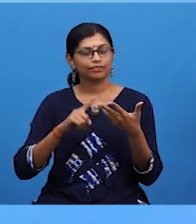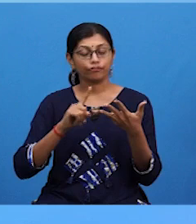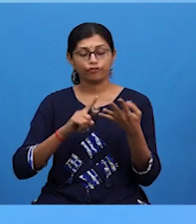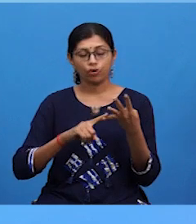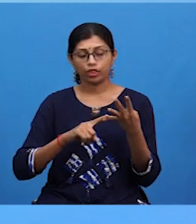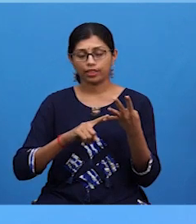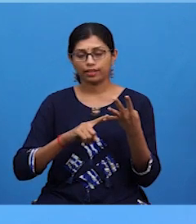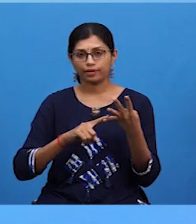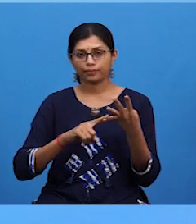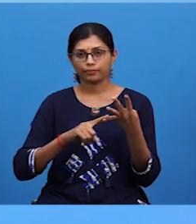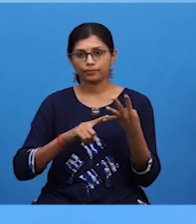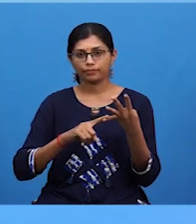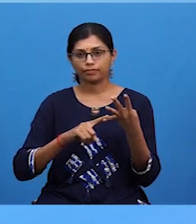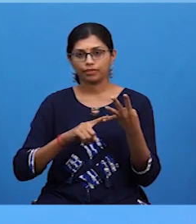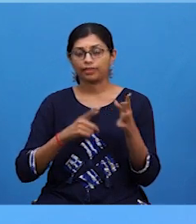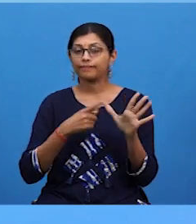fourth,